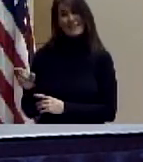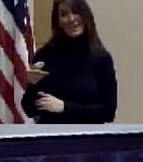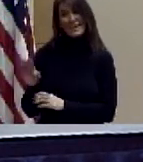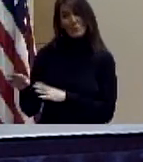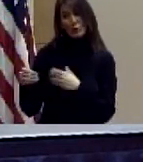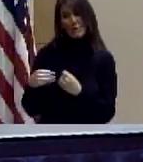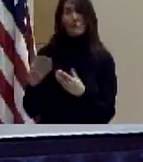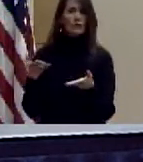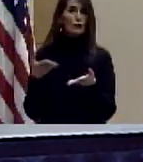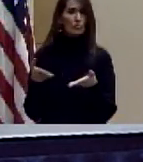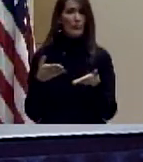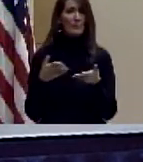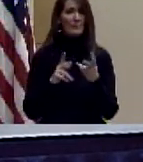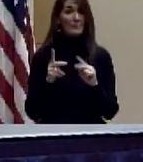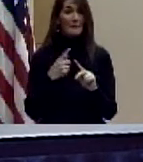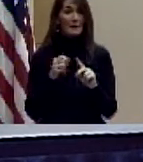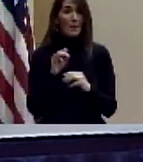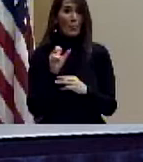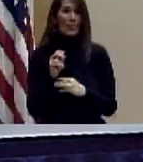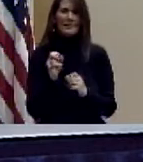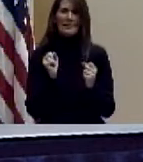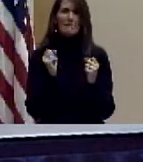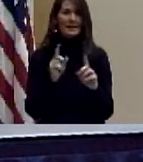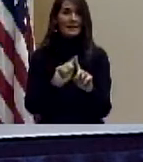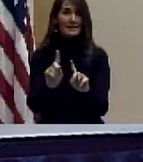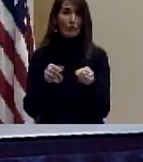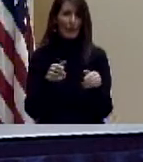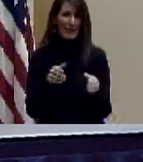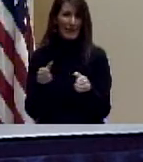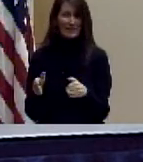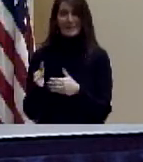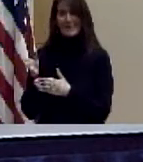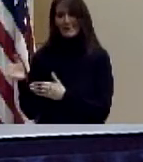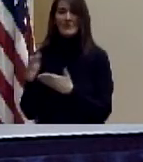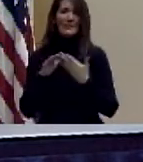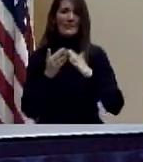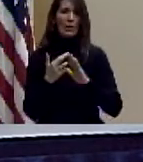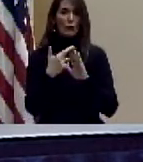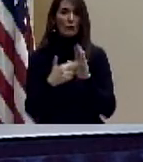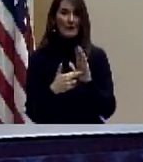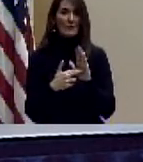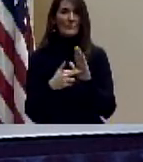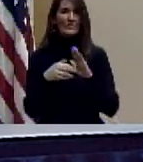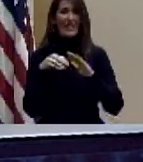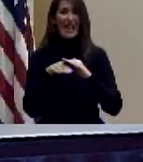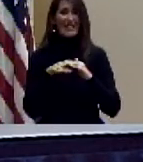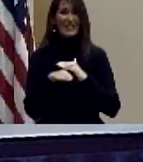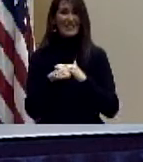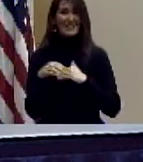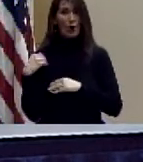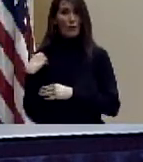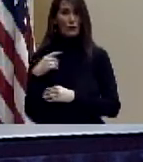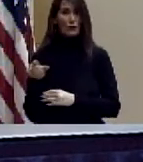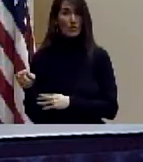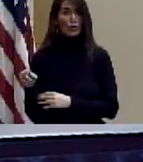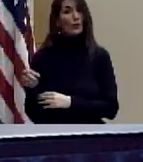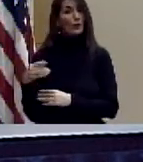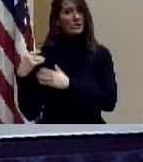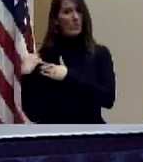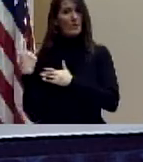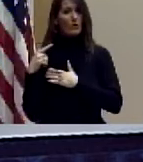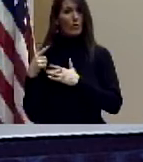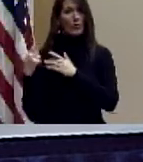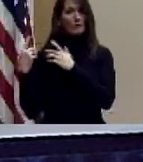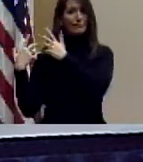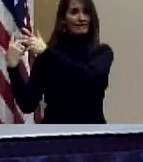the people of Brighton in so many ways. He serves as the town's records access officer, responsible for compliance with New